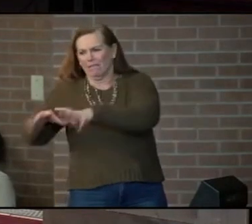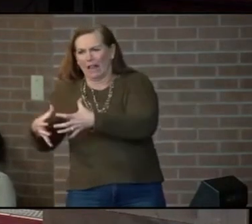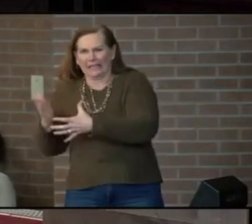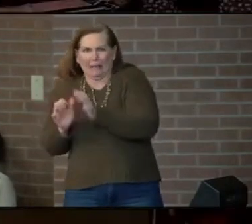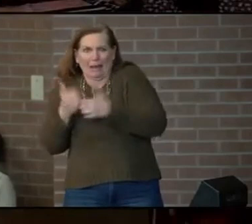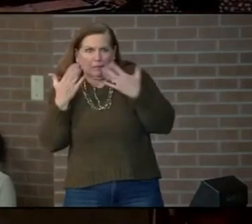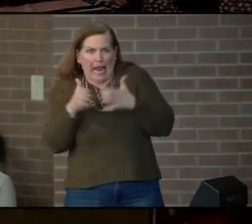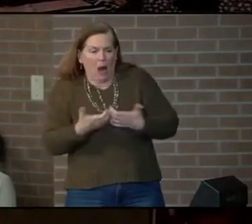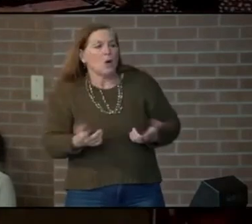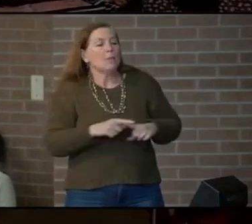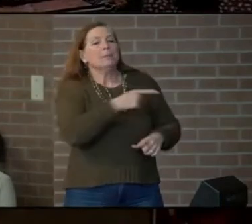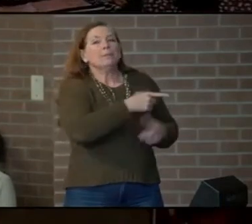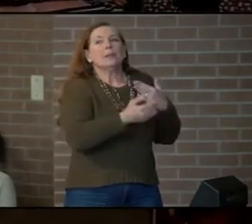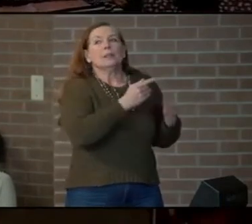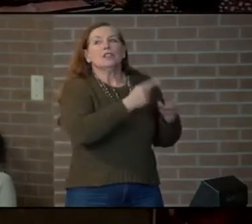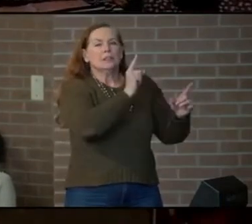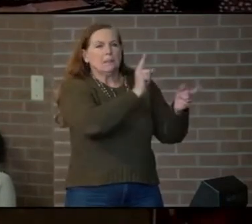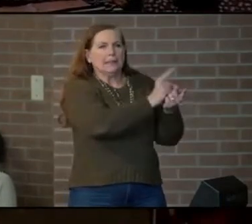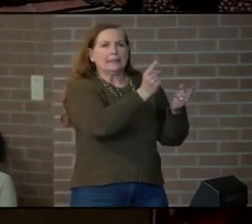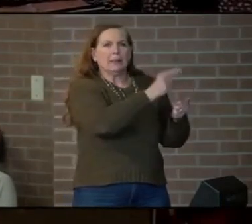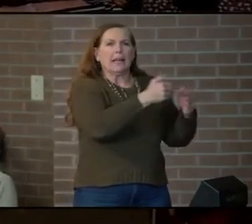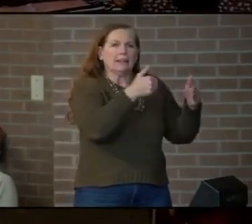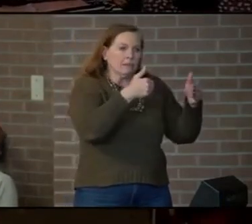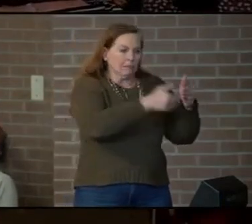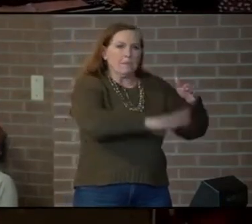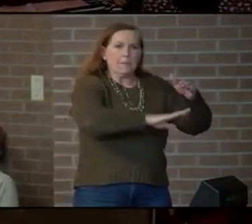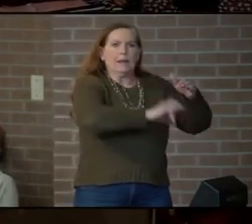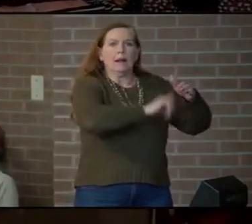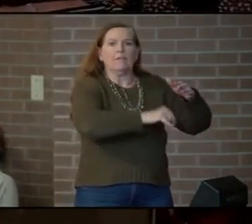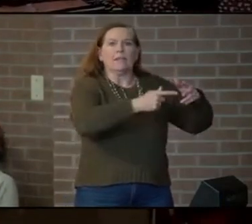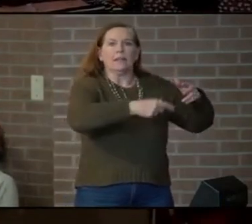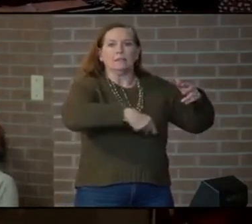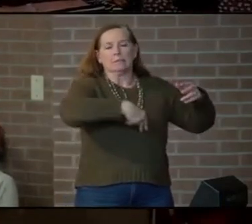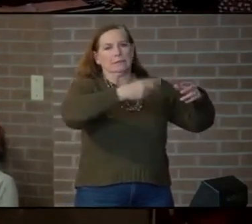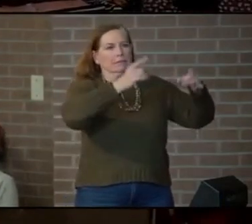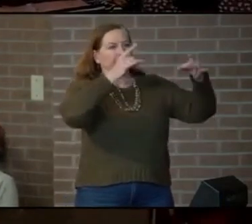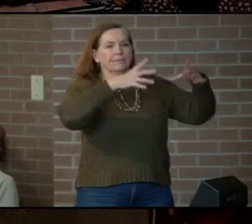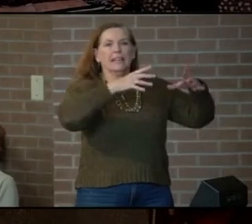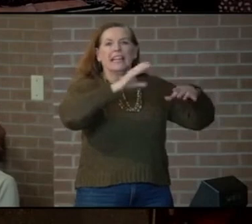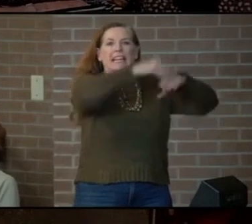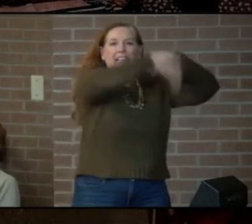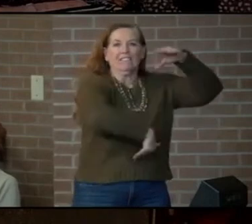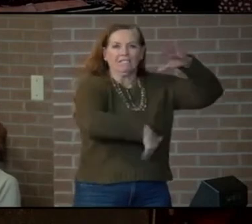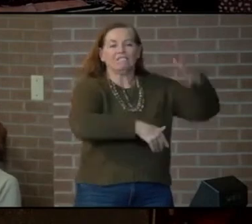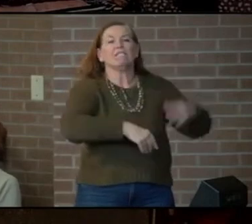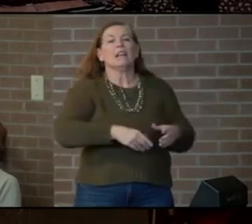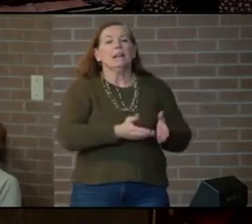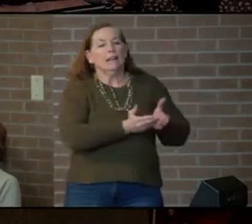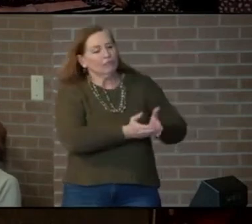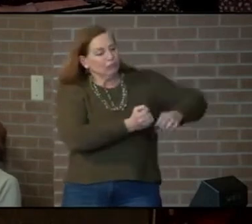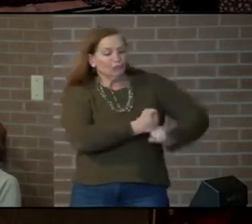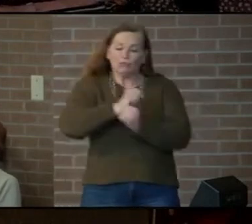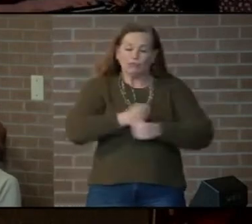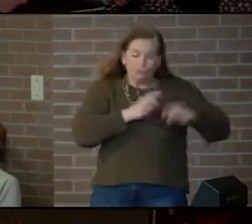she became separated at the foot of the Highlands' notorious cliffs. And a kayaker recalls spotting Fiona